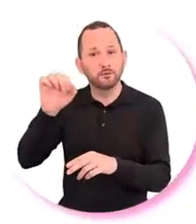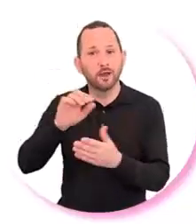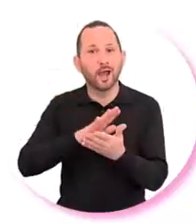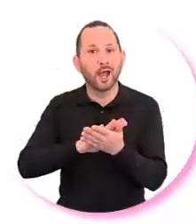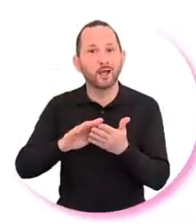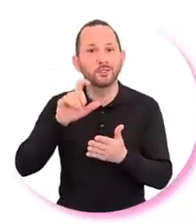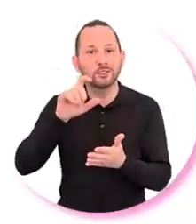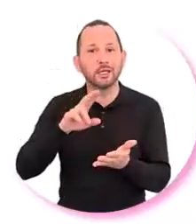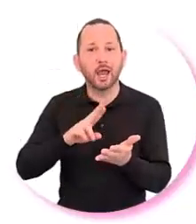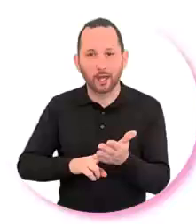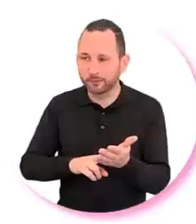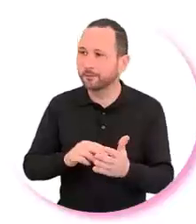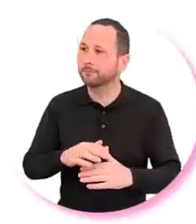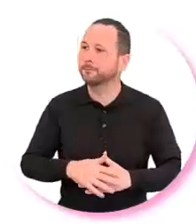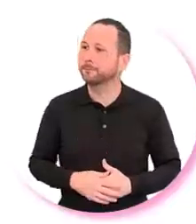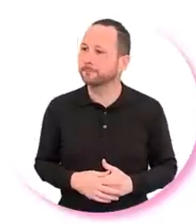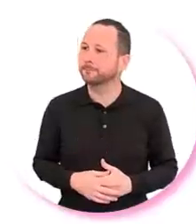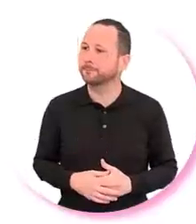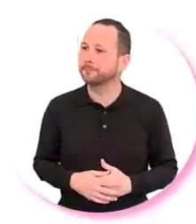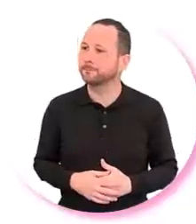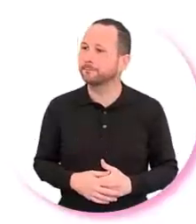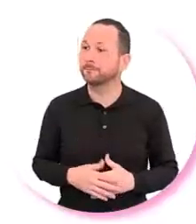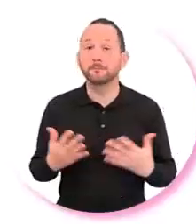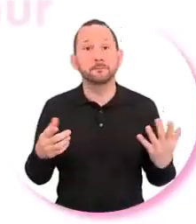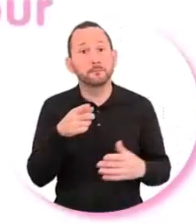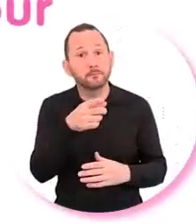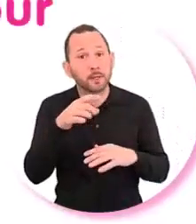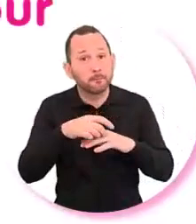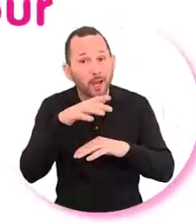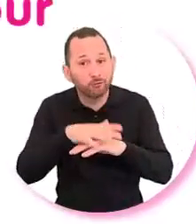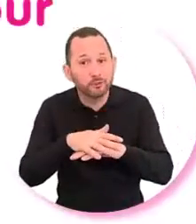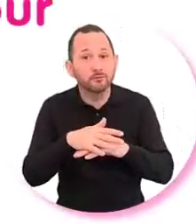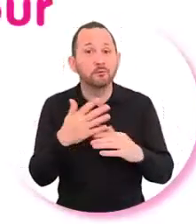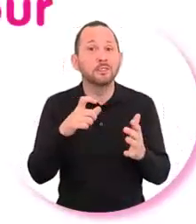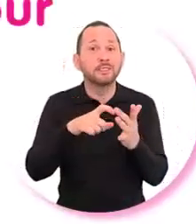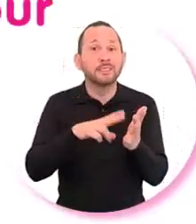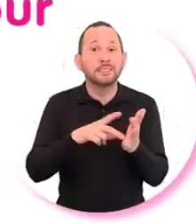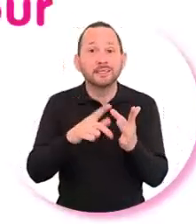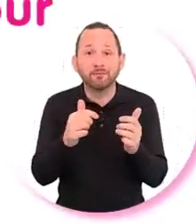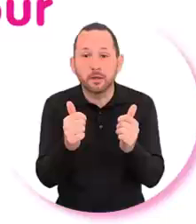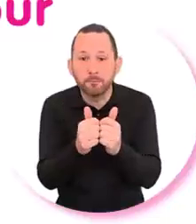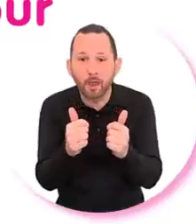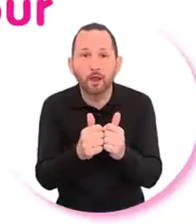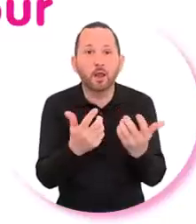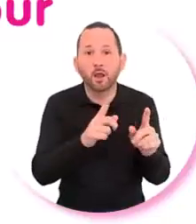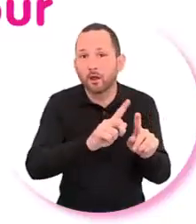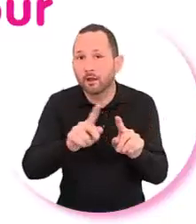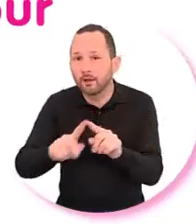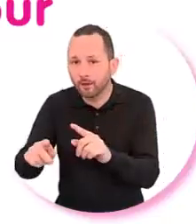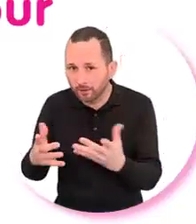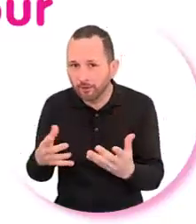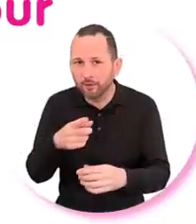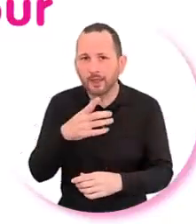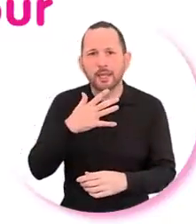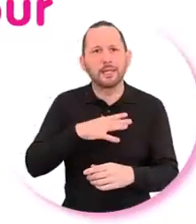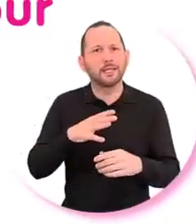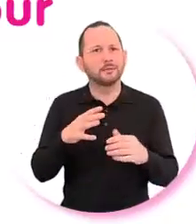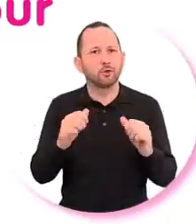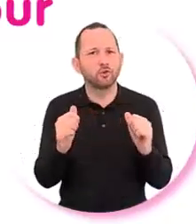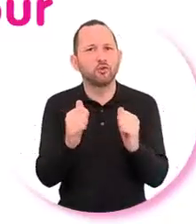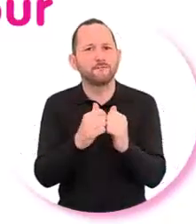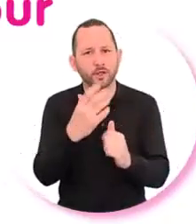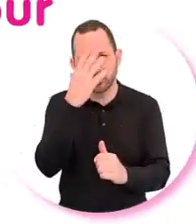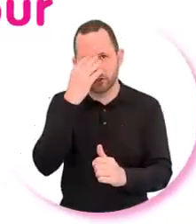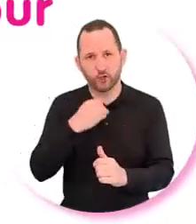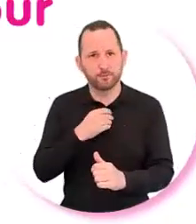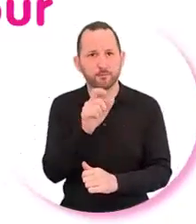or Community Health Index number. If you are married or in a civil partnership, you will need to confirm your legal marital status, as